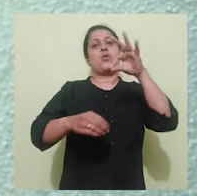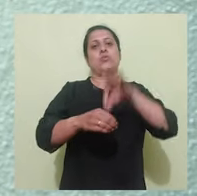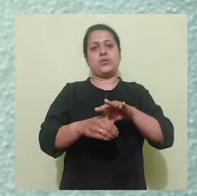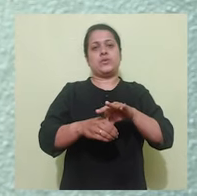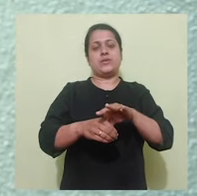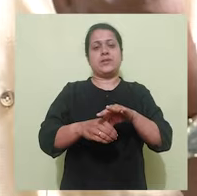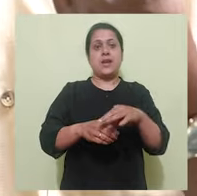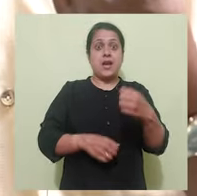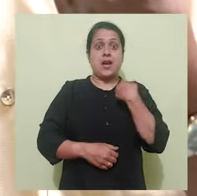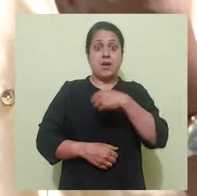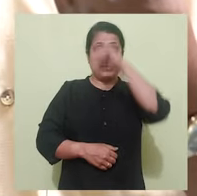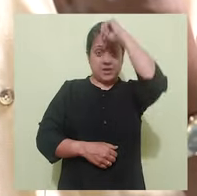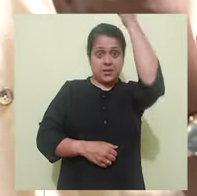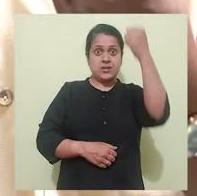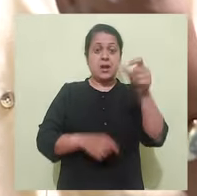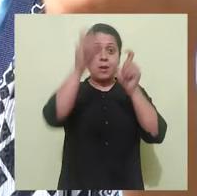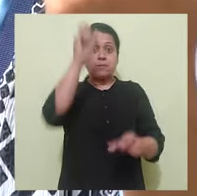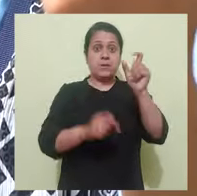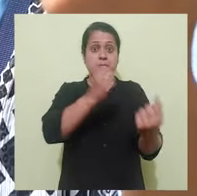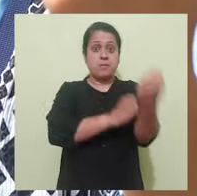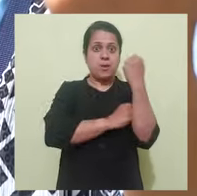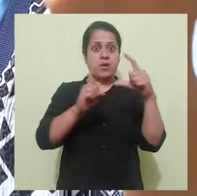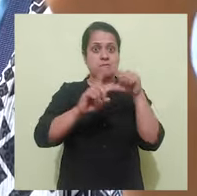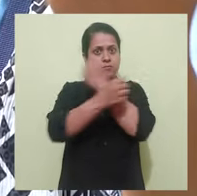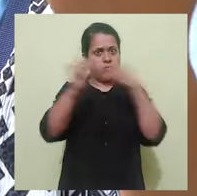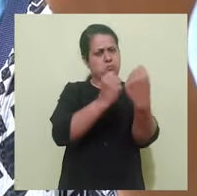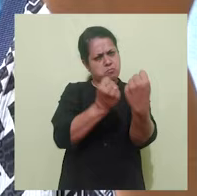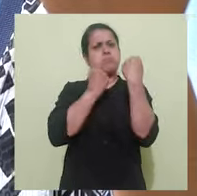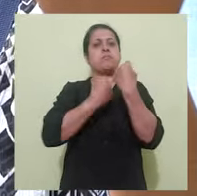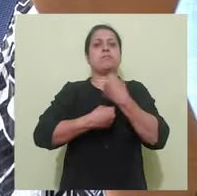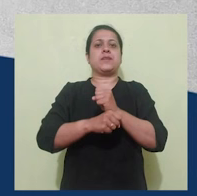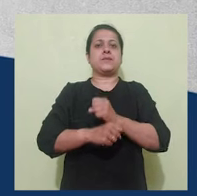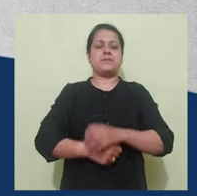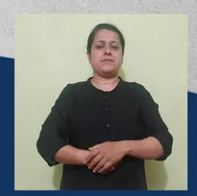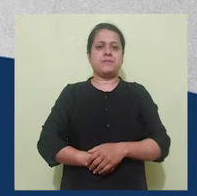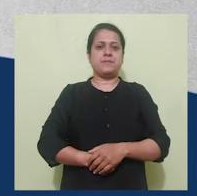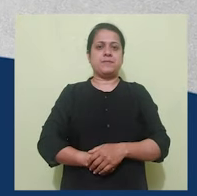cast your vote and strengthen the democracy of our country.